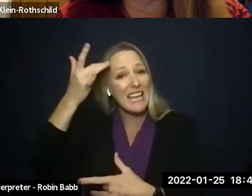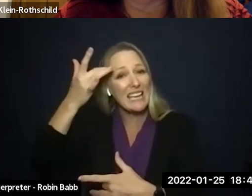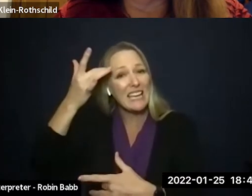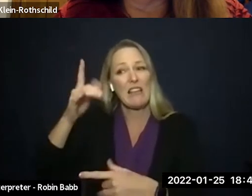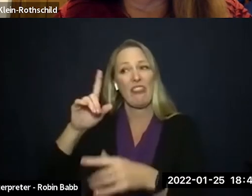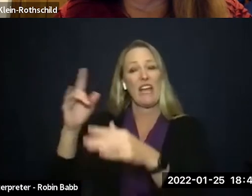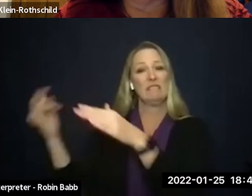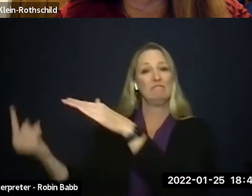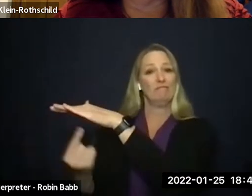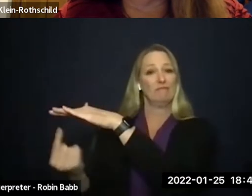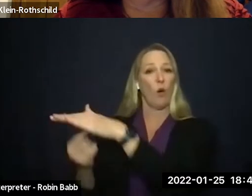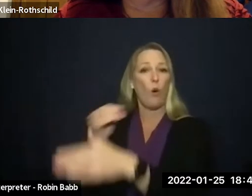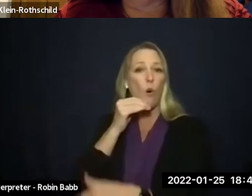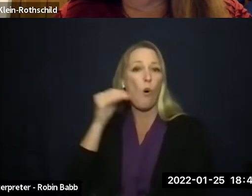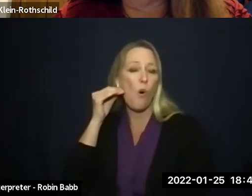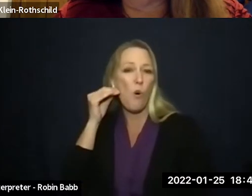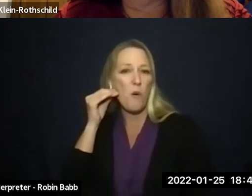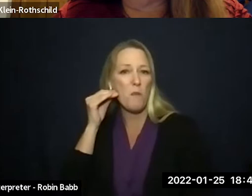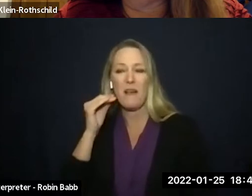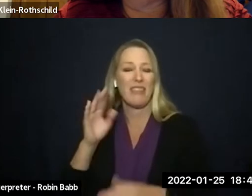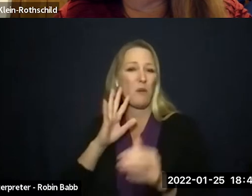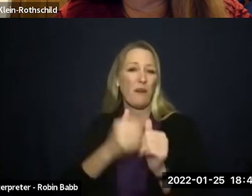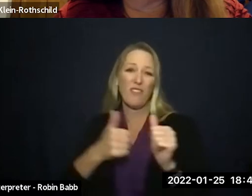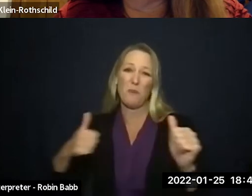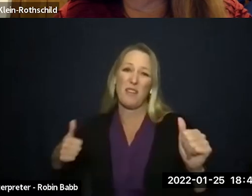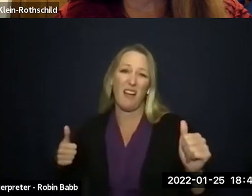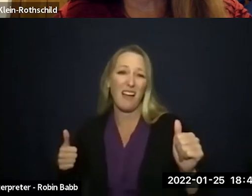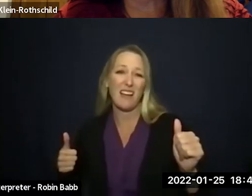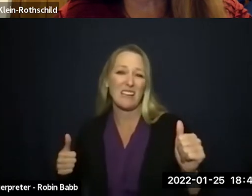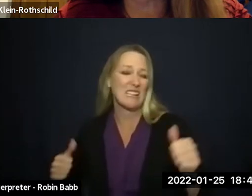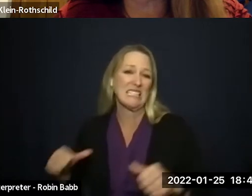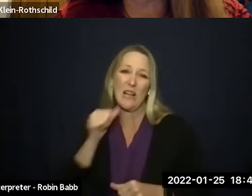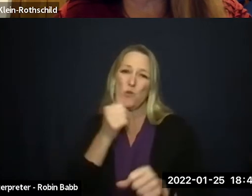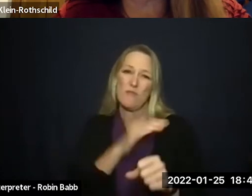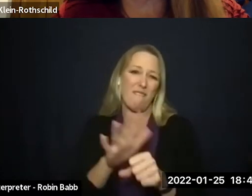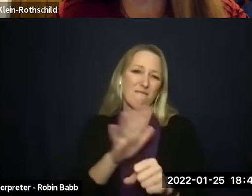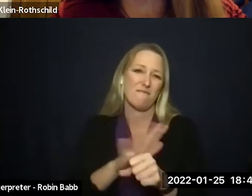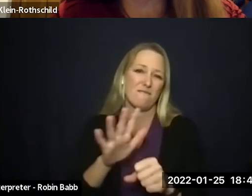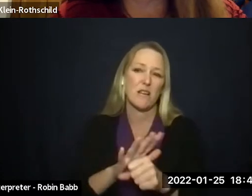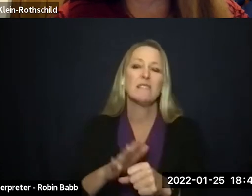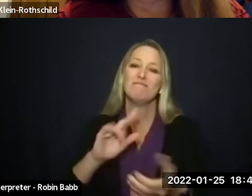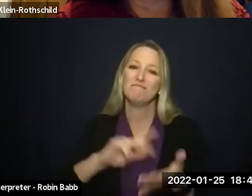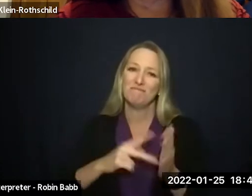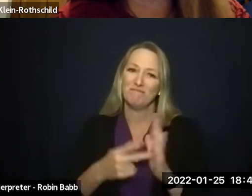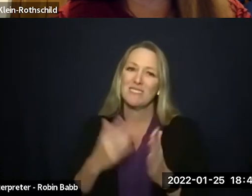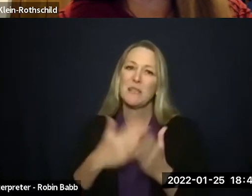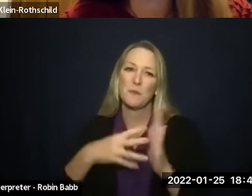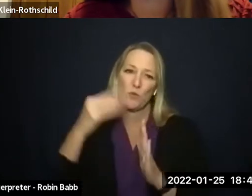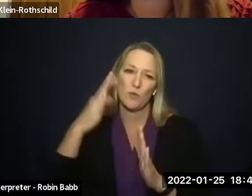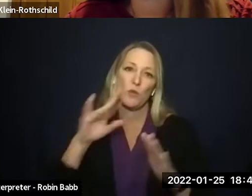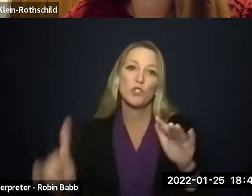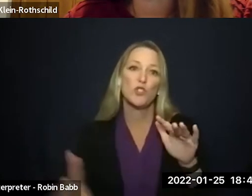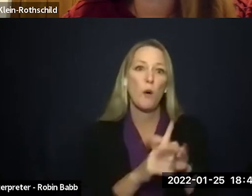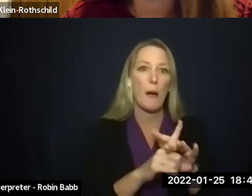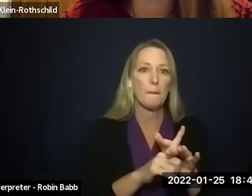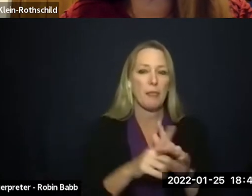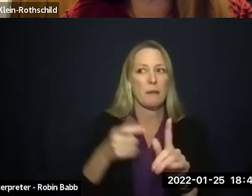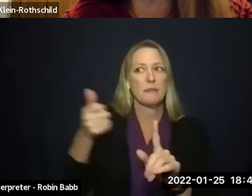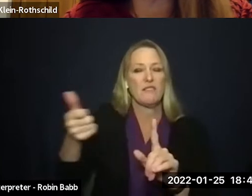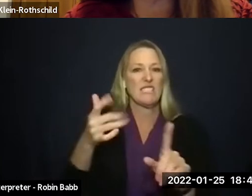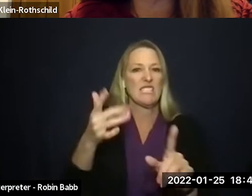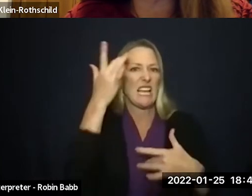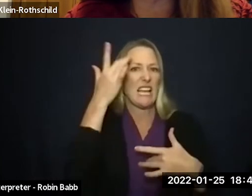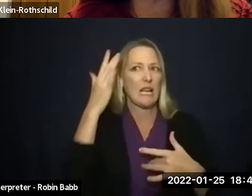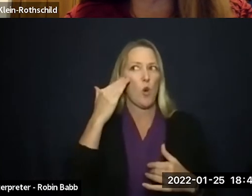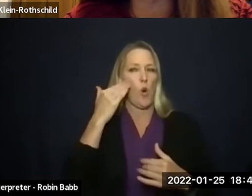their grades will drop it's inevitable that some students will come to school knowing they're sick which puts others at risk and constitutes a hole in our coveted